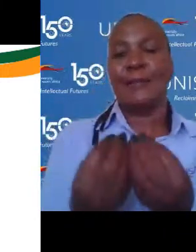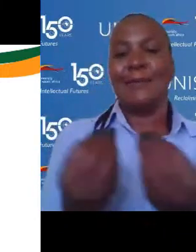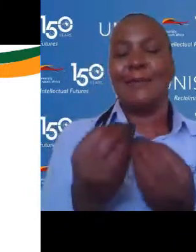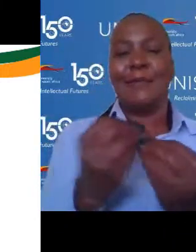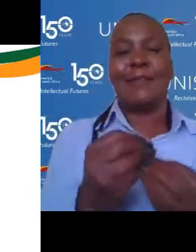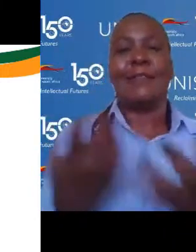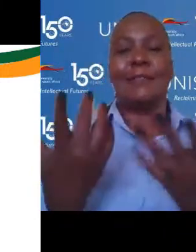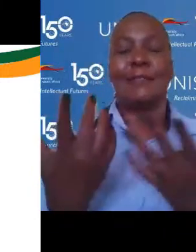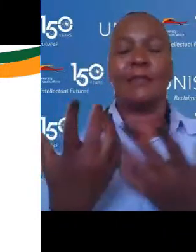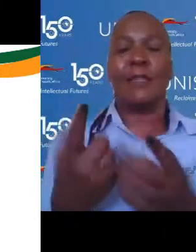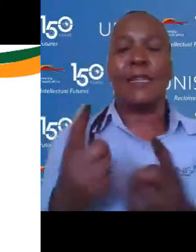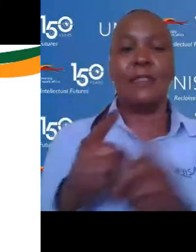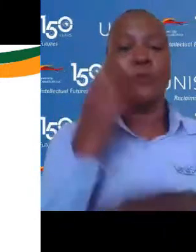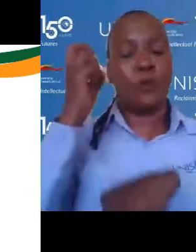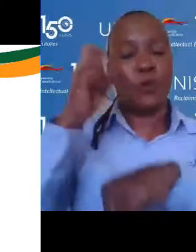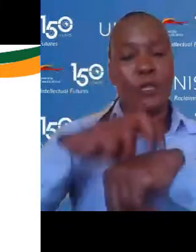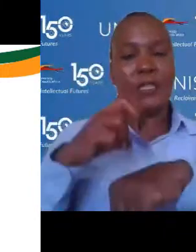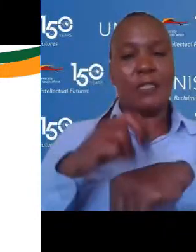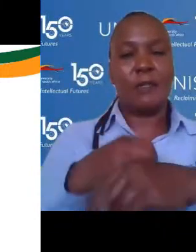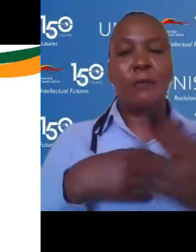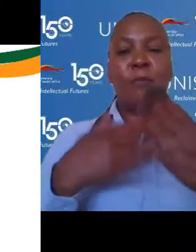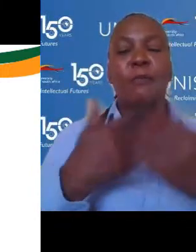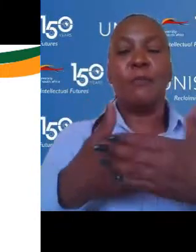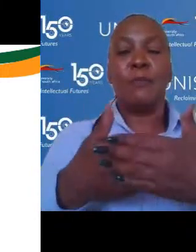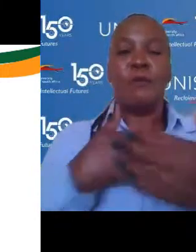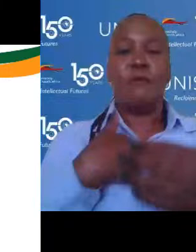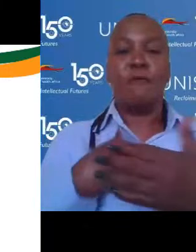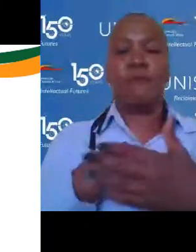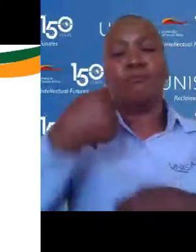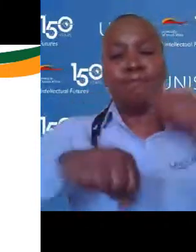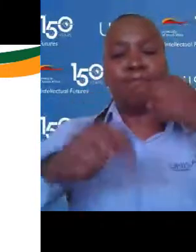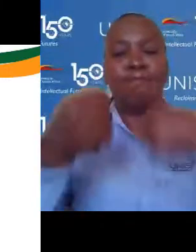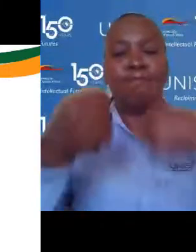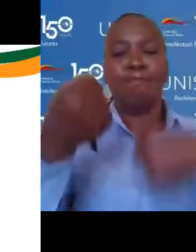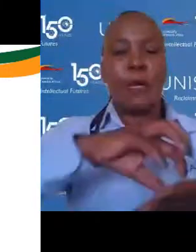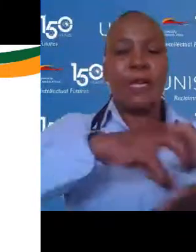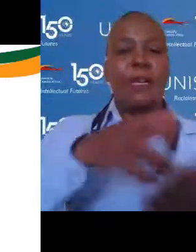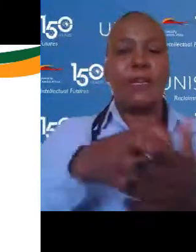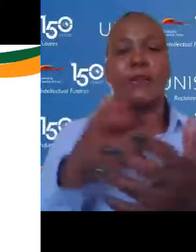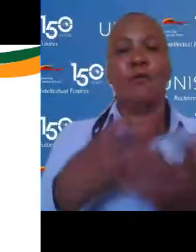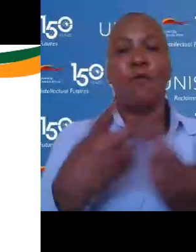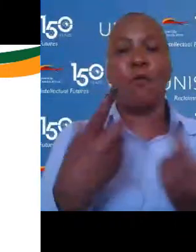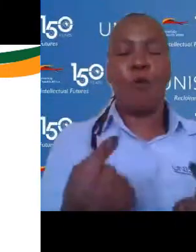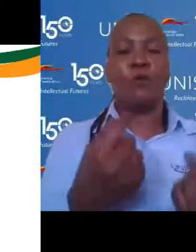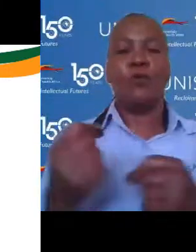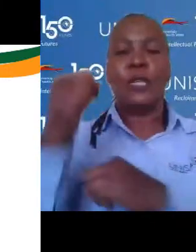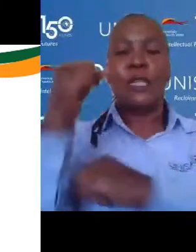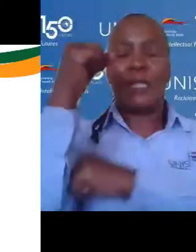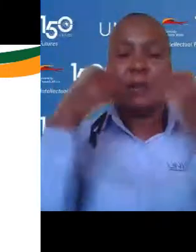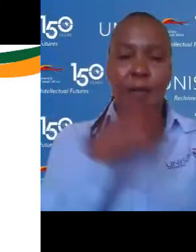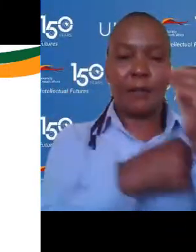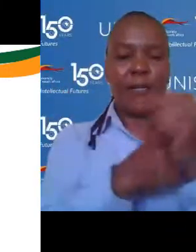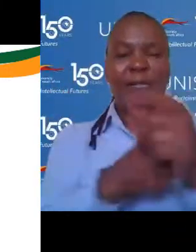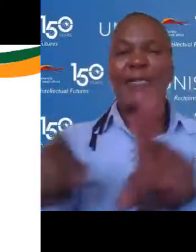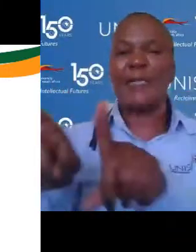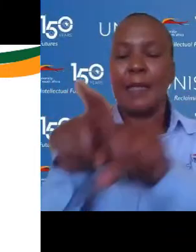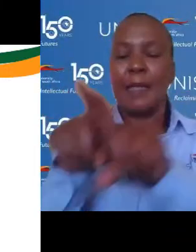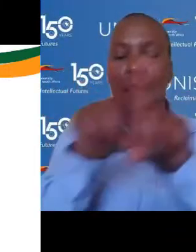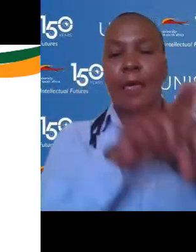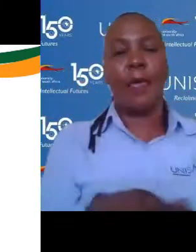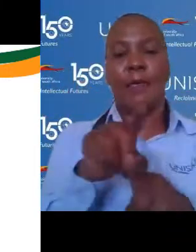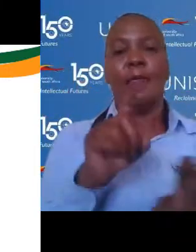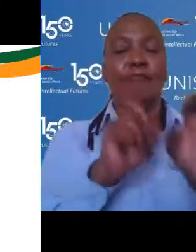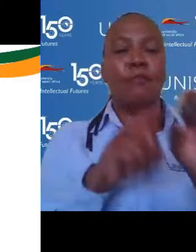needed before you bake a cake or assemble a structure. Similarly, these courses are